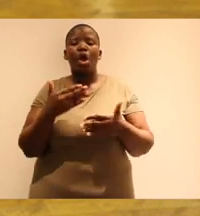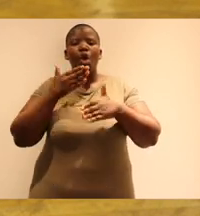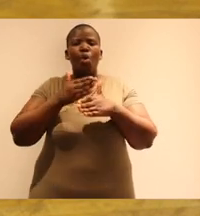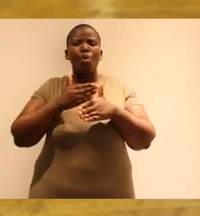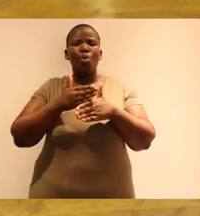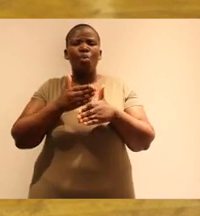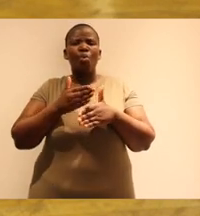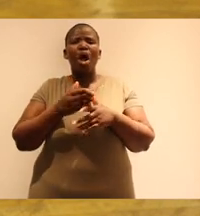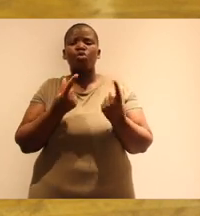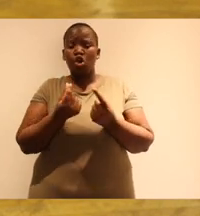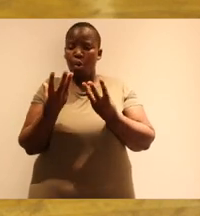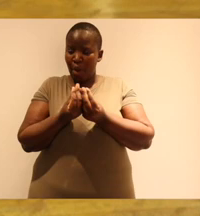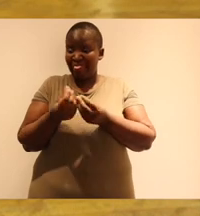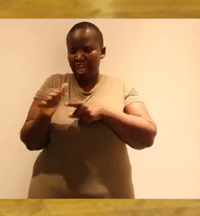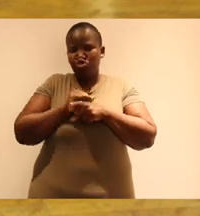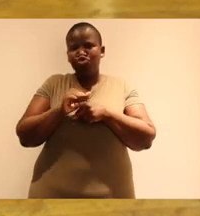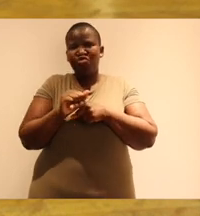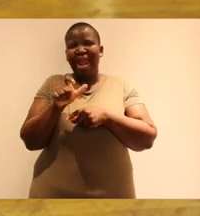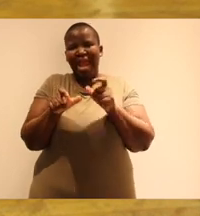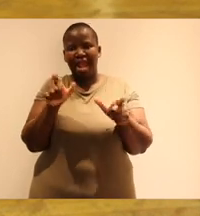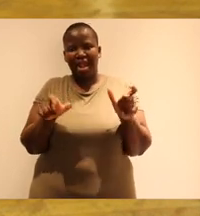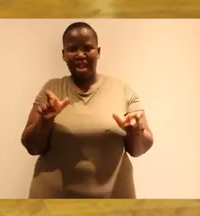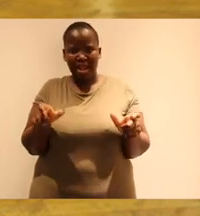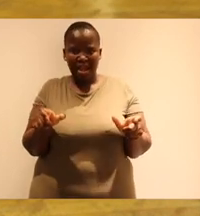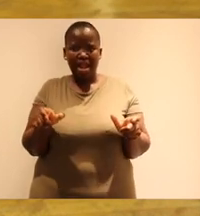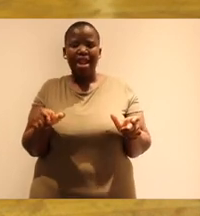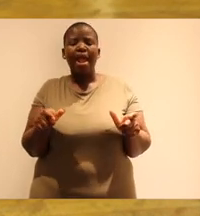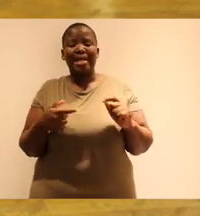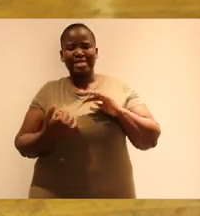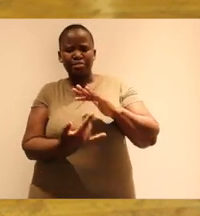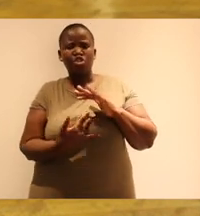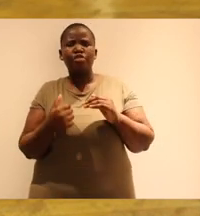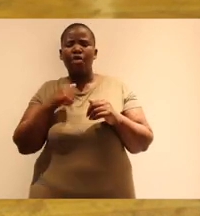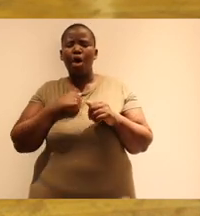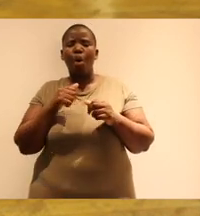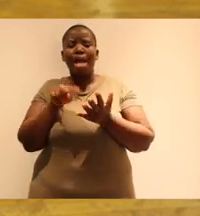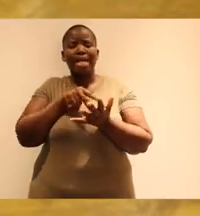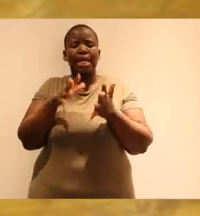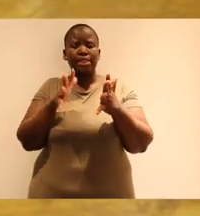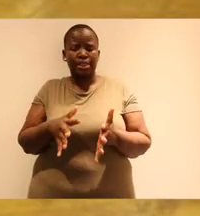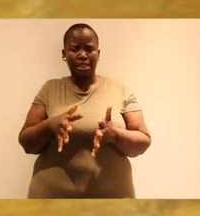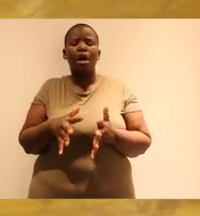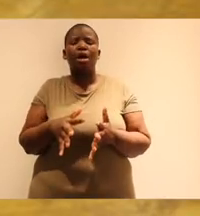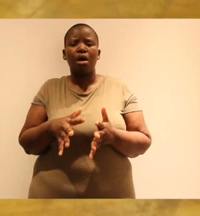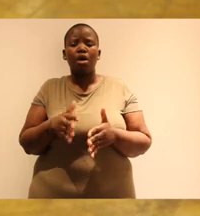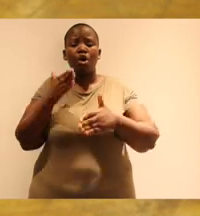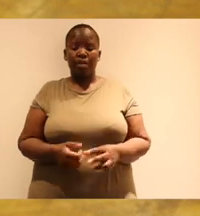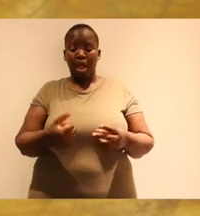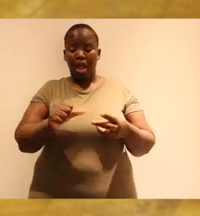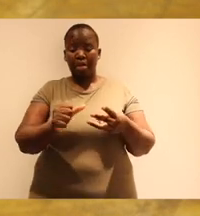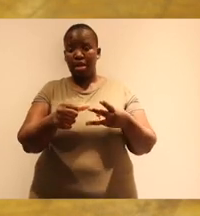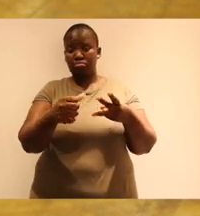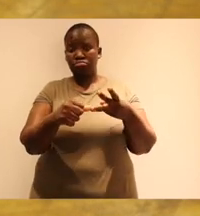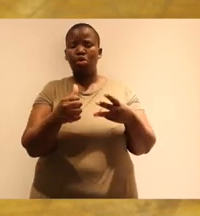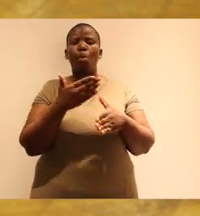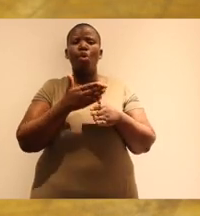I did with the trainees as part of an exploration of how dancers move without seeing. The other two works that you're going to see are